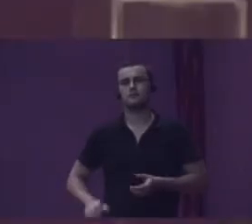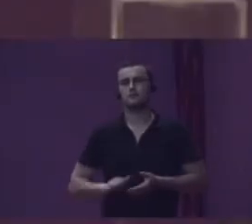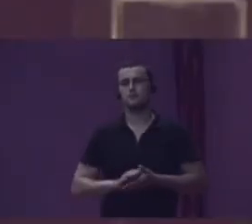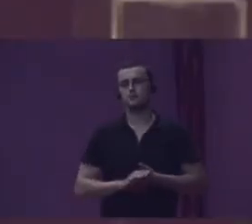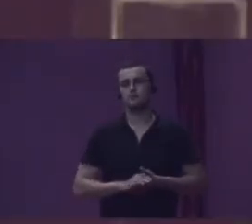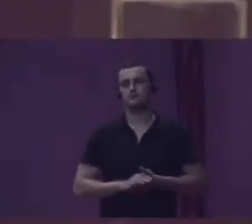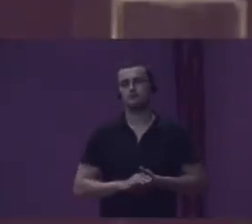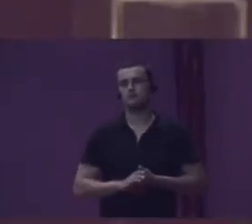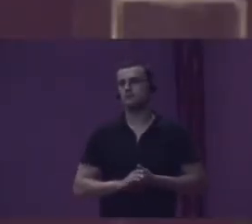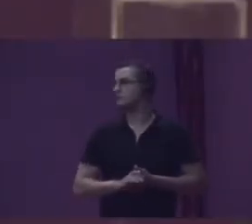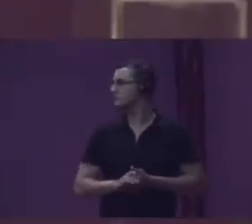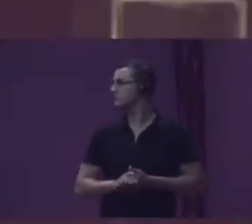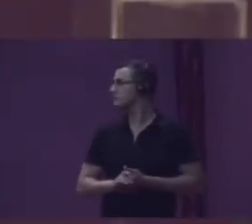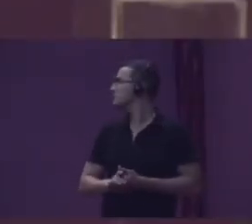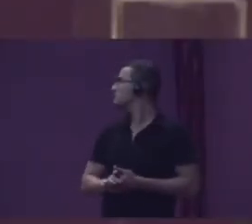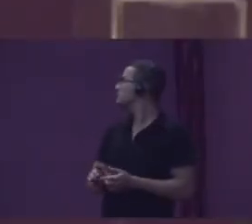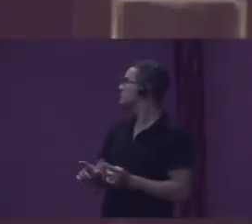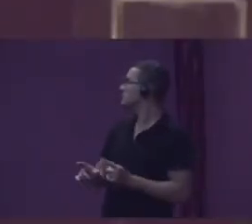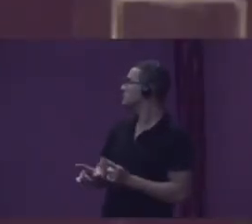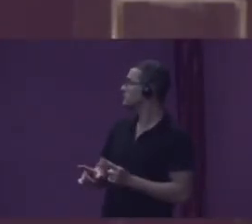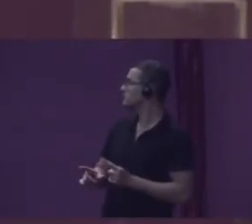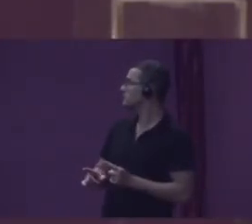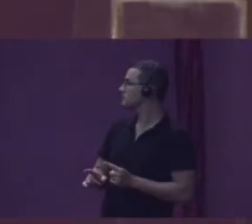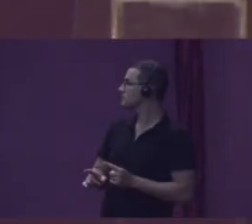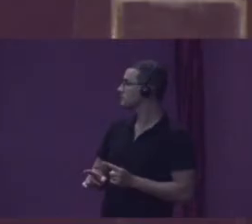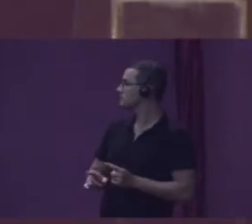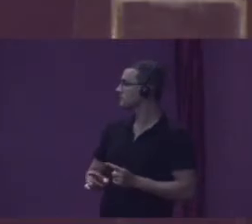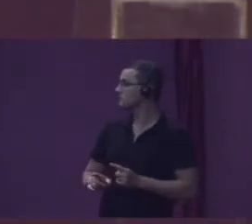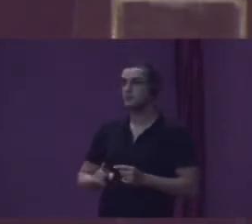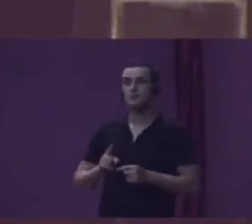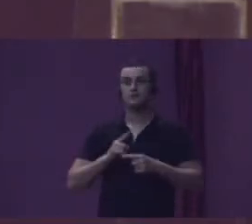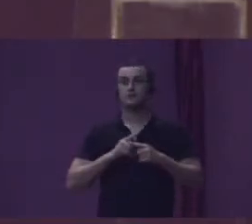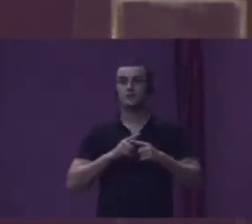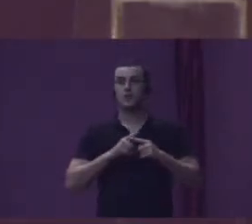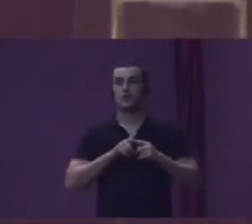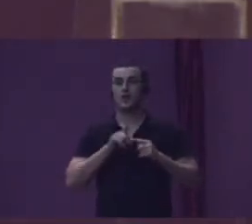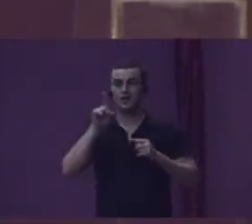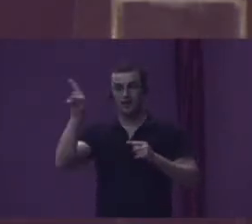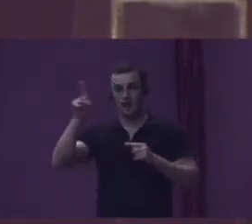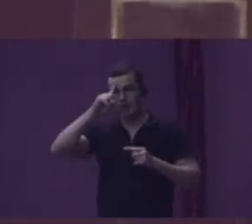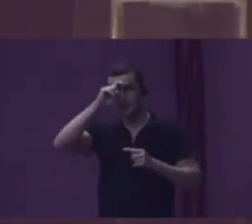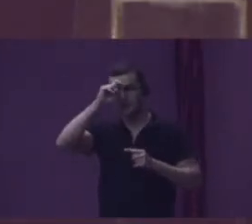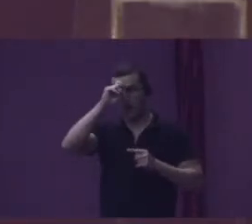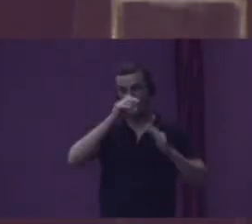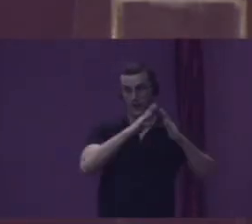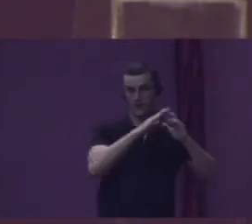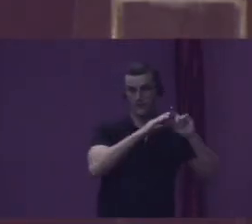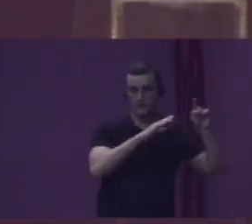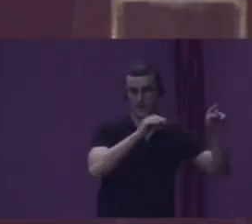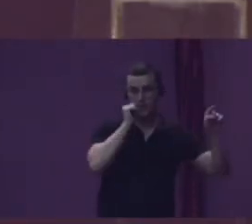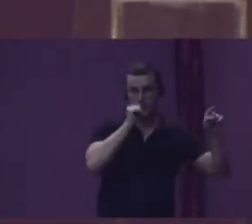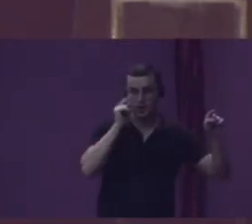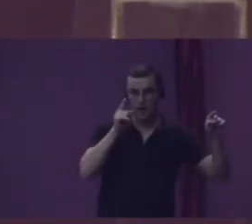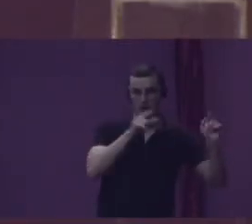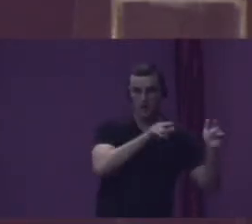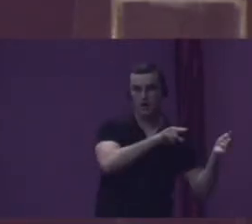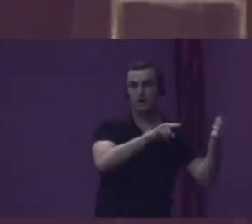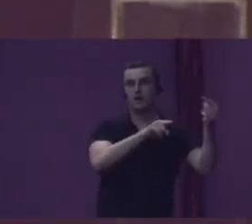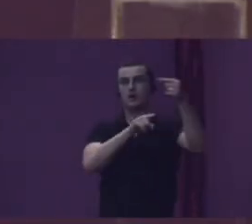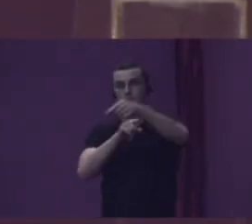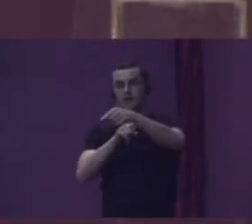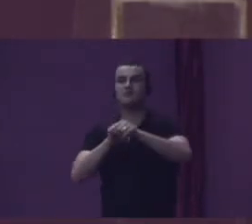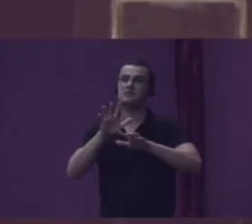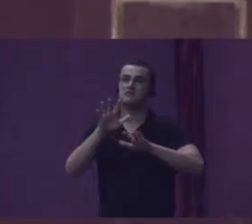And so here she is. There's a male midwife back there and another clinical officer, and they're providing antenatal